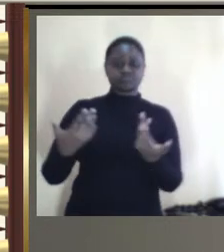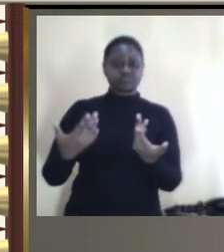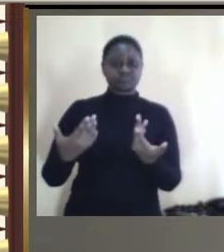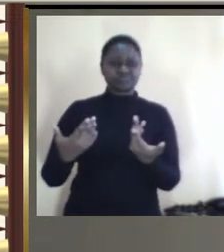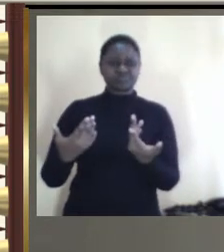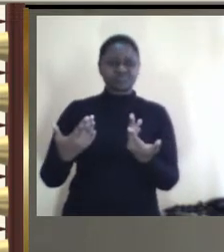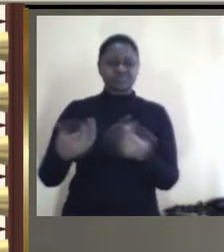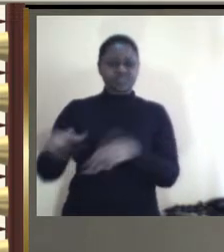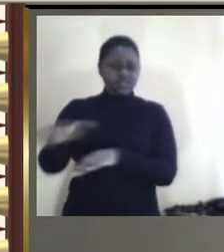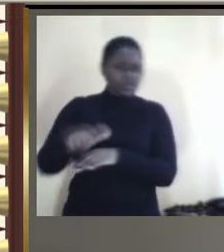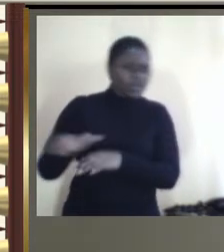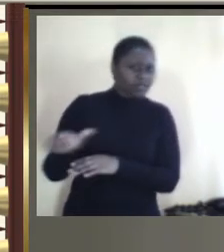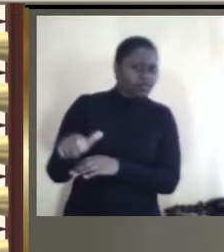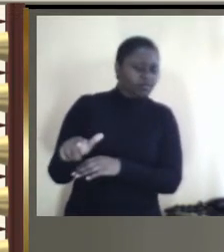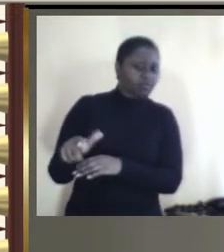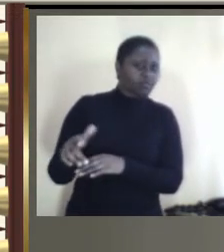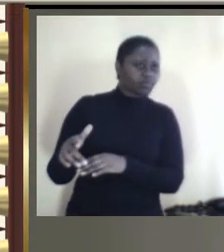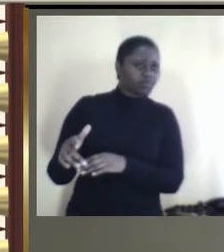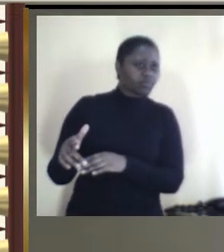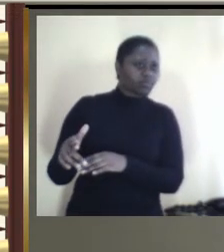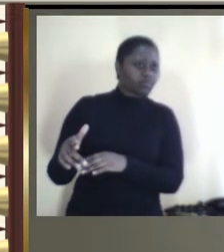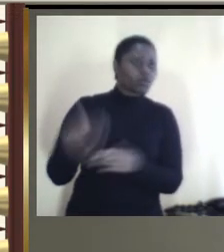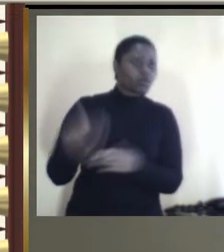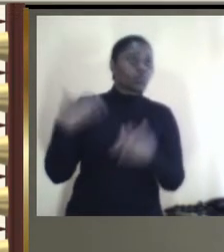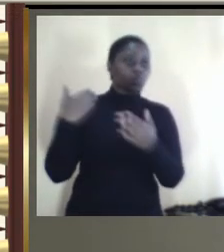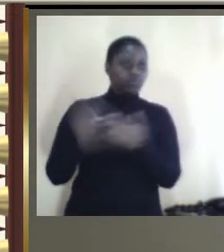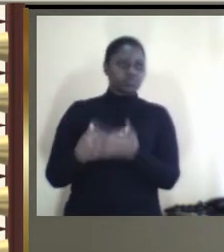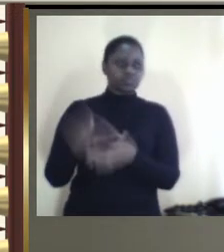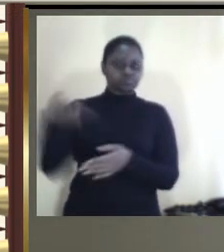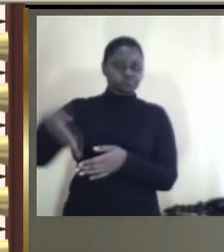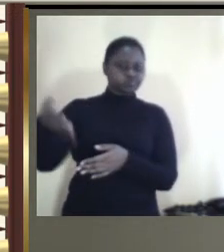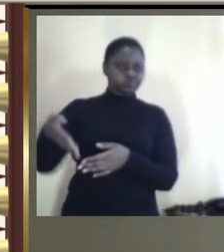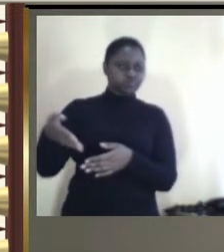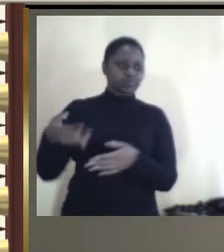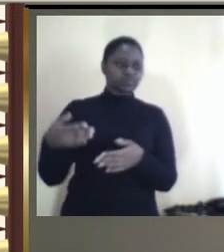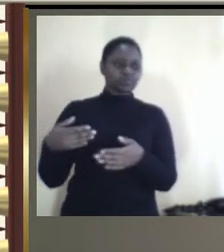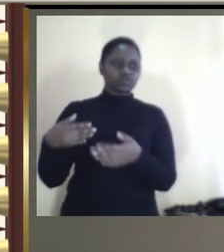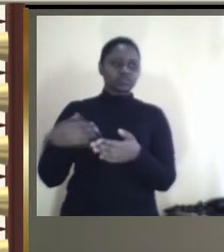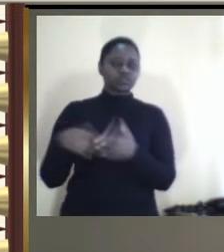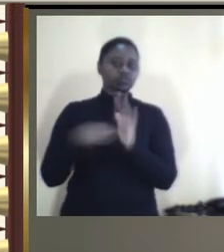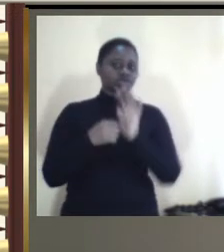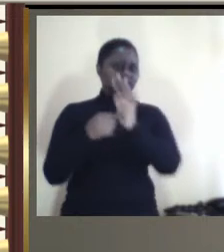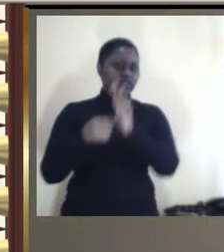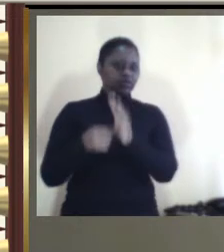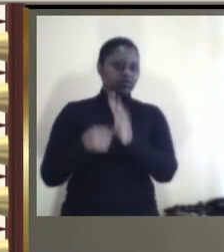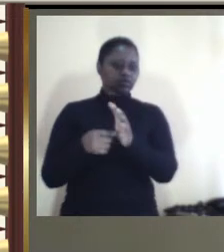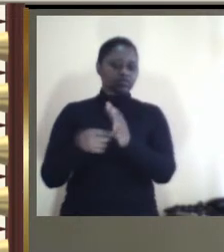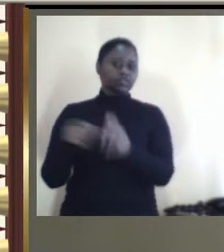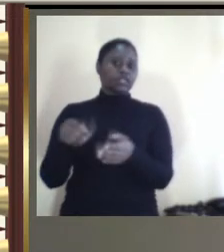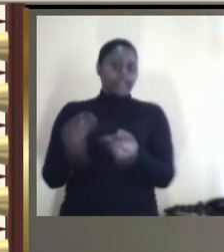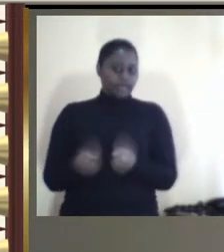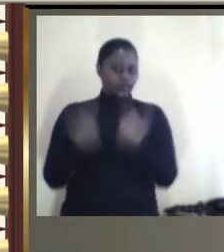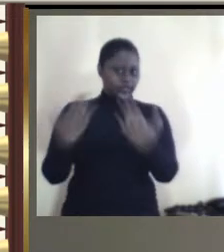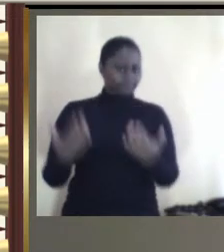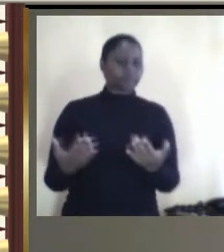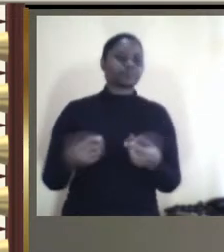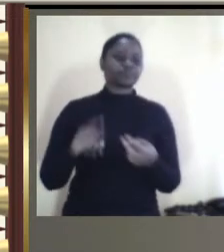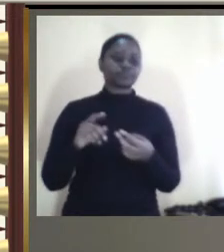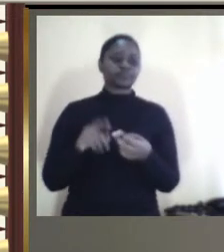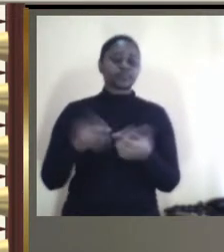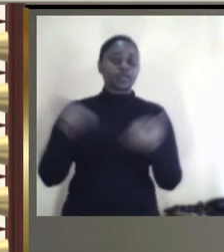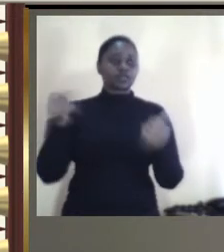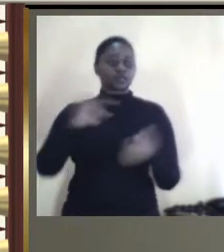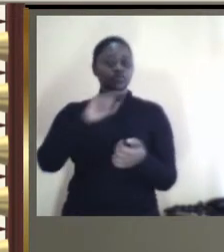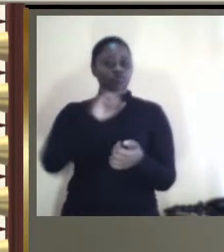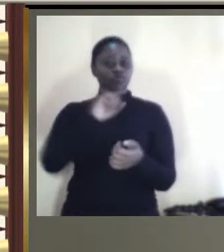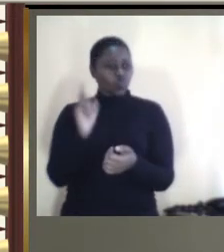with land at our disposal, we can replicate what Tugela Ferry Irrigation Scheme is producing. This is